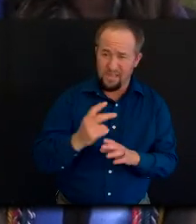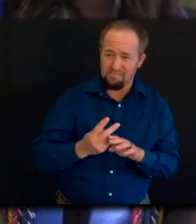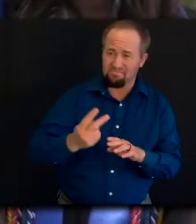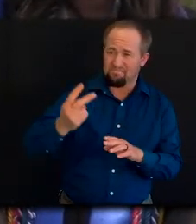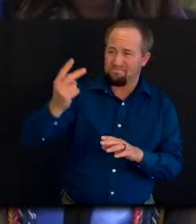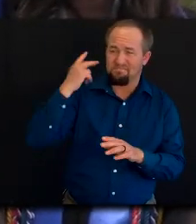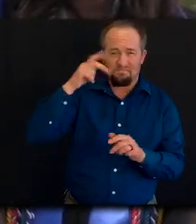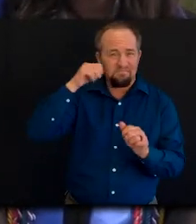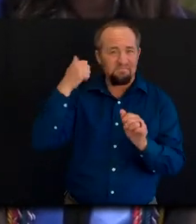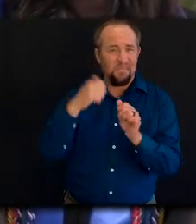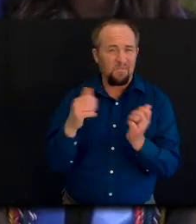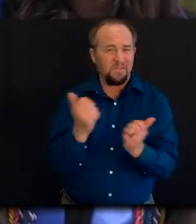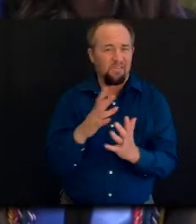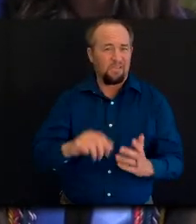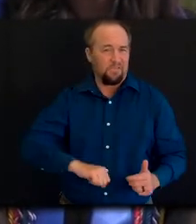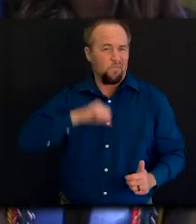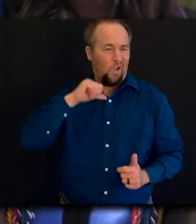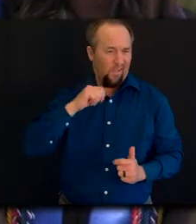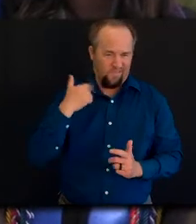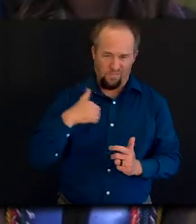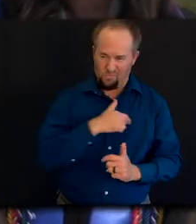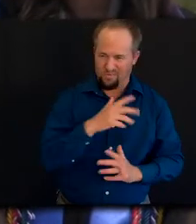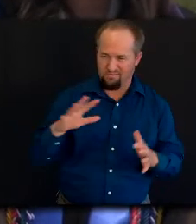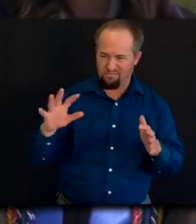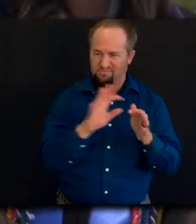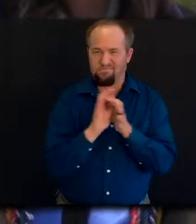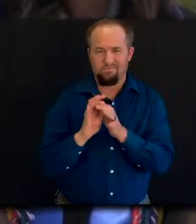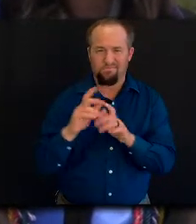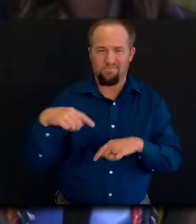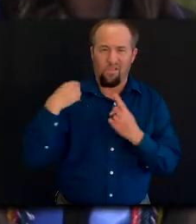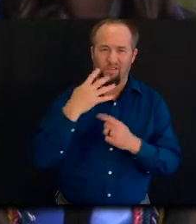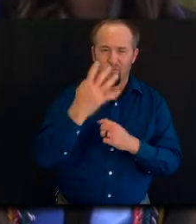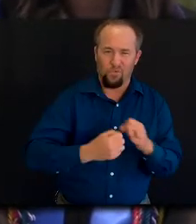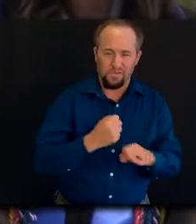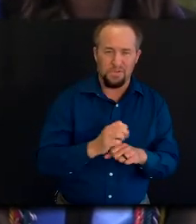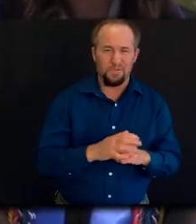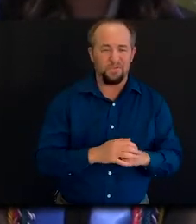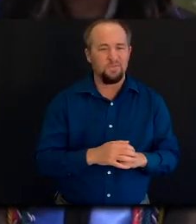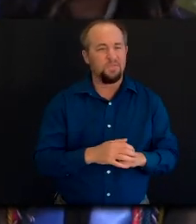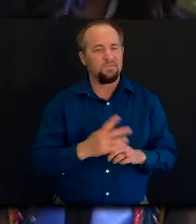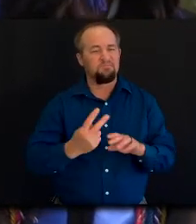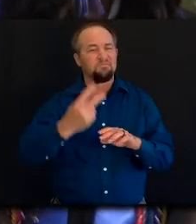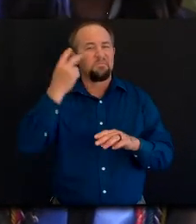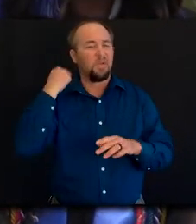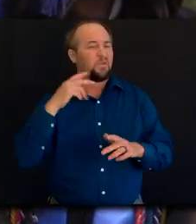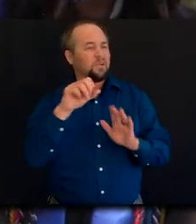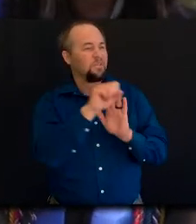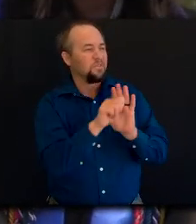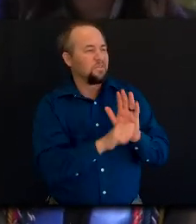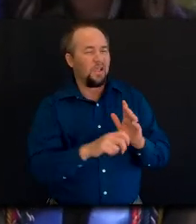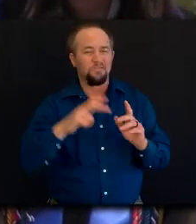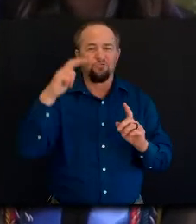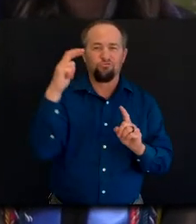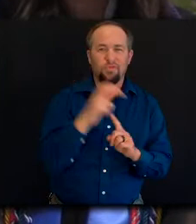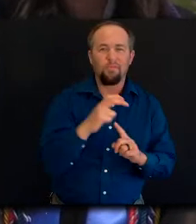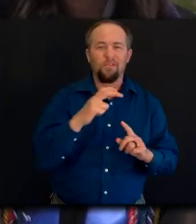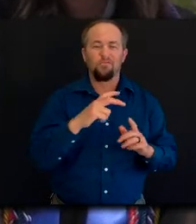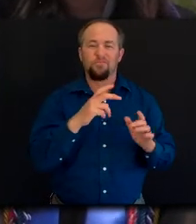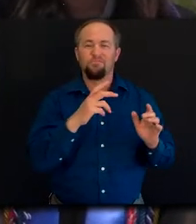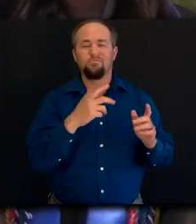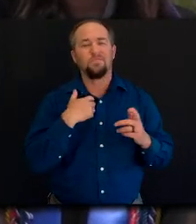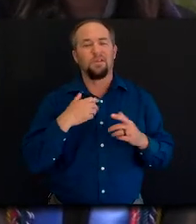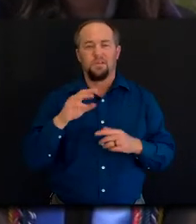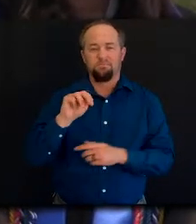built over these last 4 years. Memories of state championship banners, packed wideout games, Mr. Slavin blowing